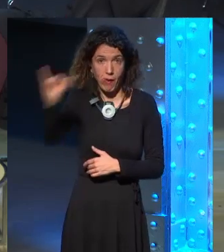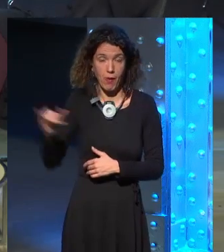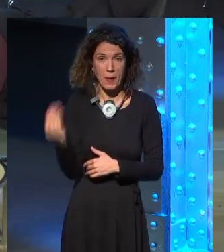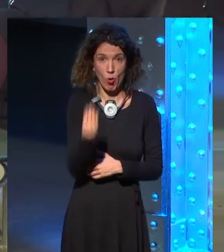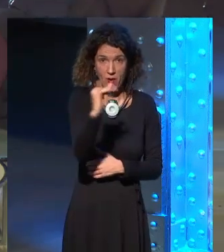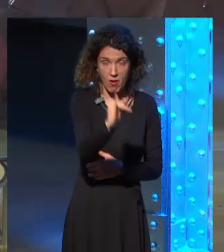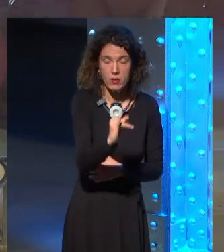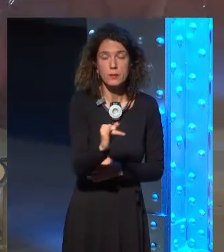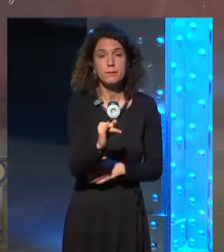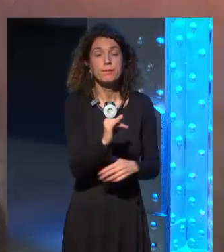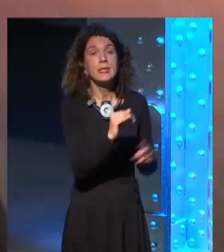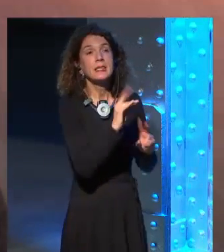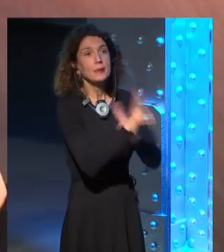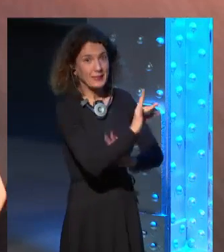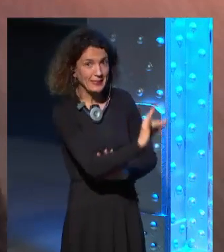Yeah.